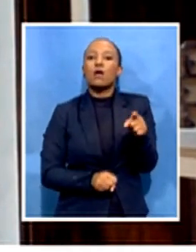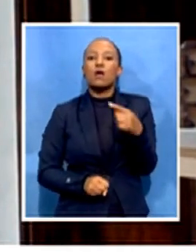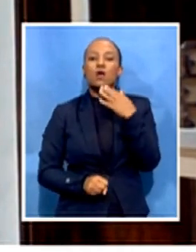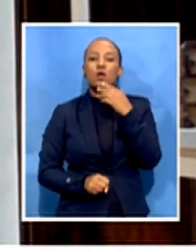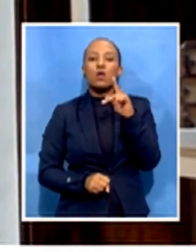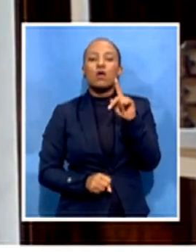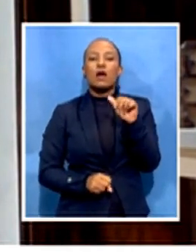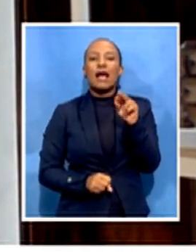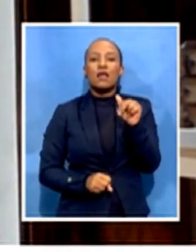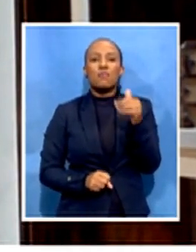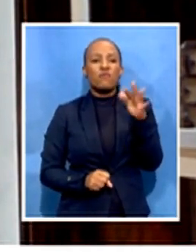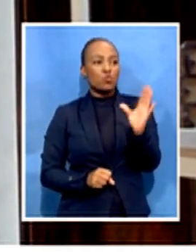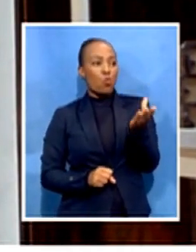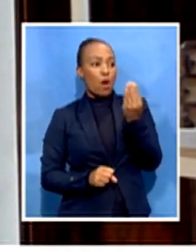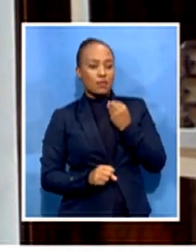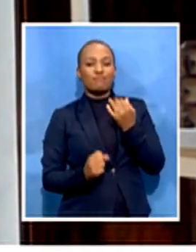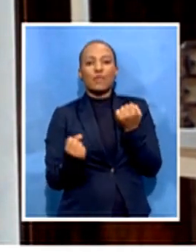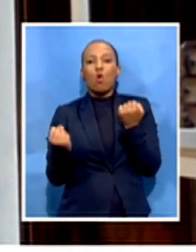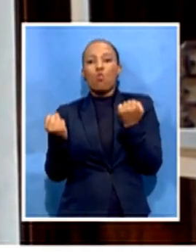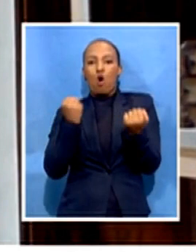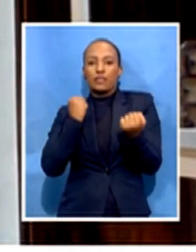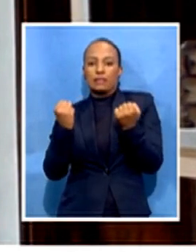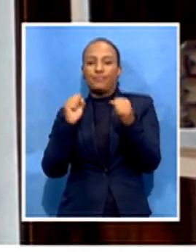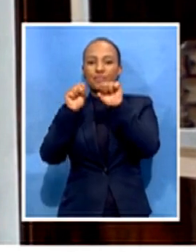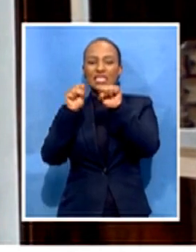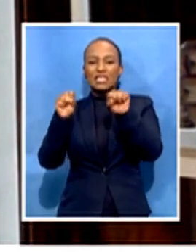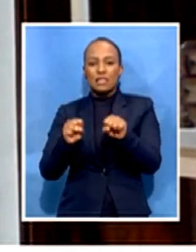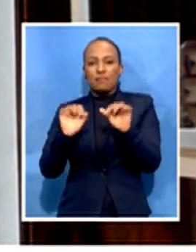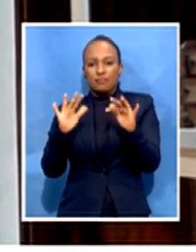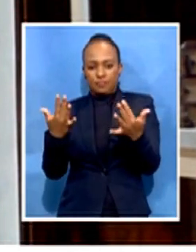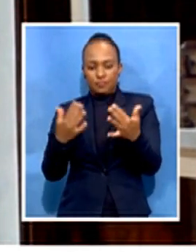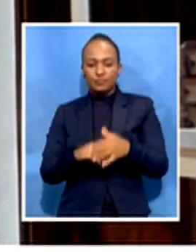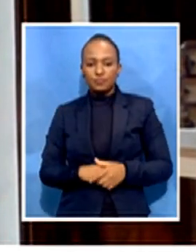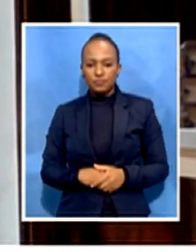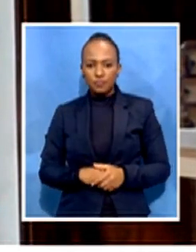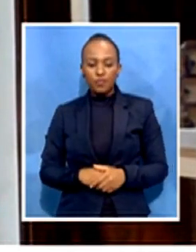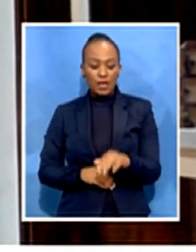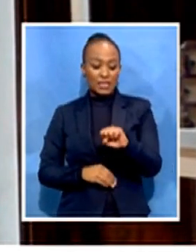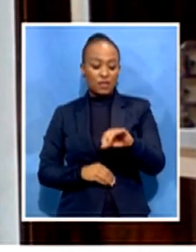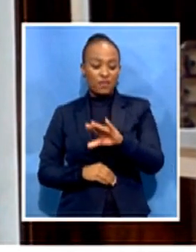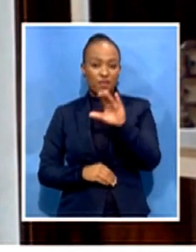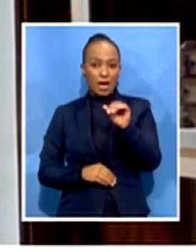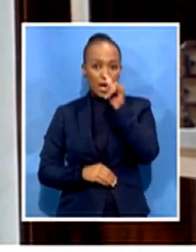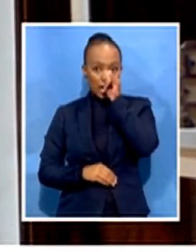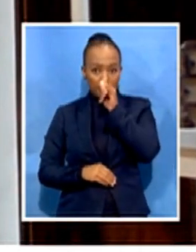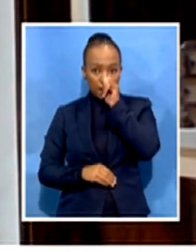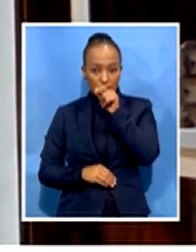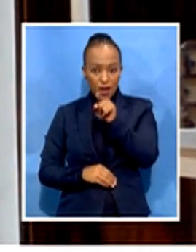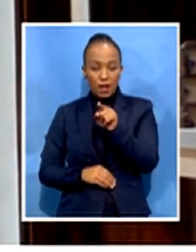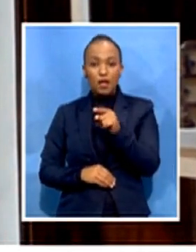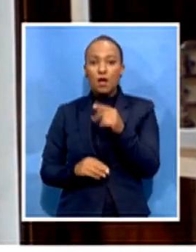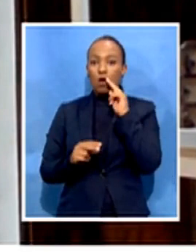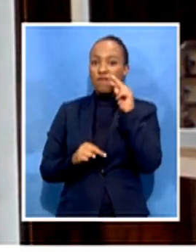Again, let's confront the brutal facts. South Africa's criminal justice system, in our view, works far too